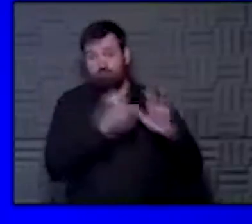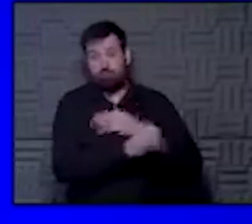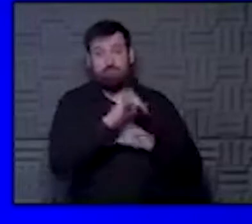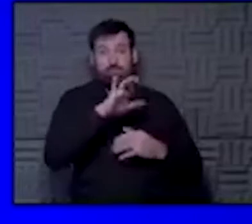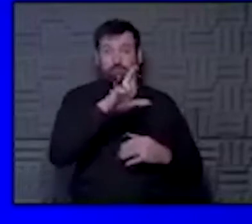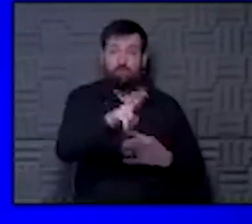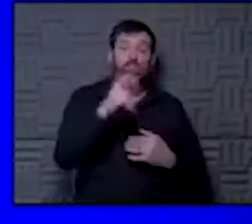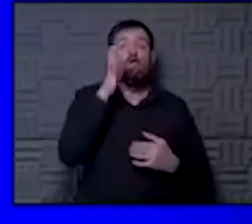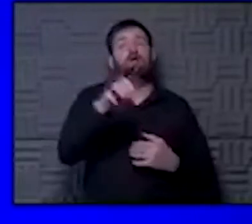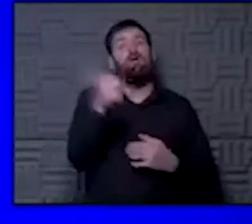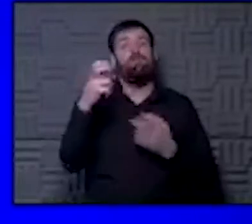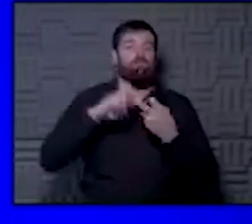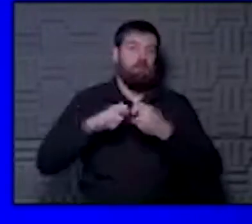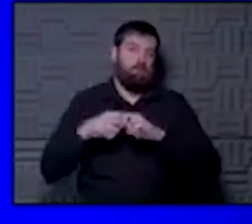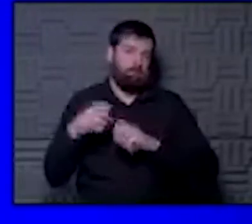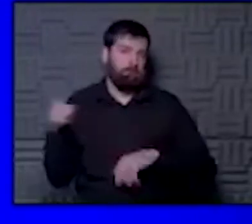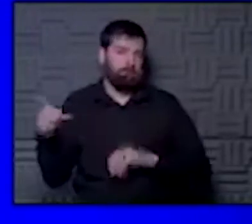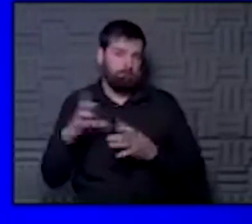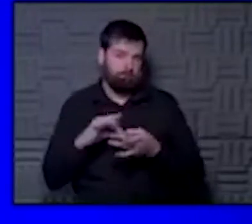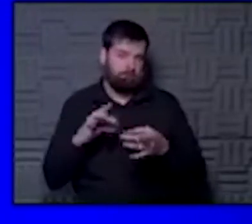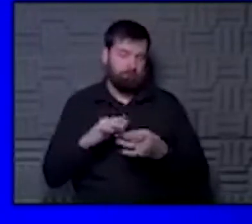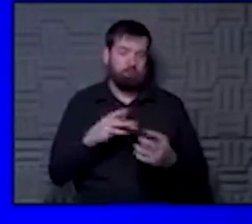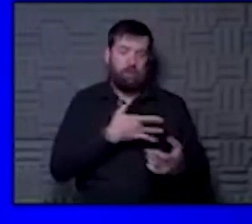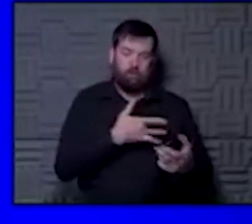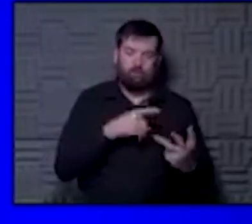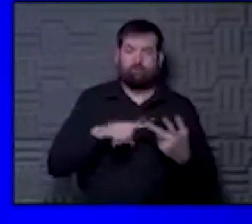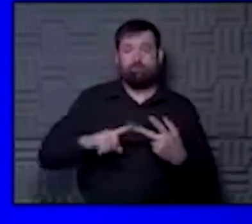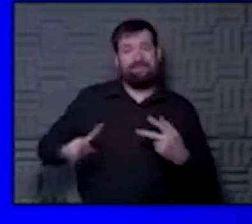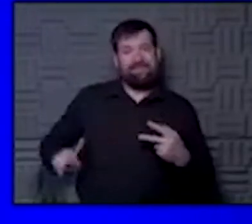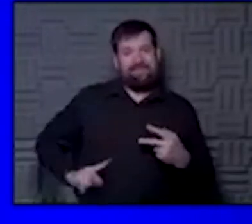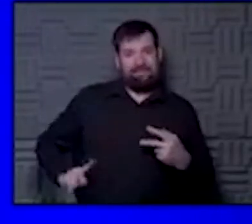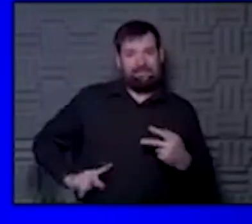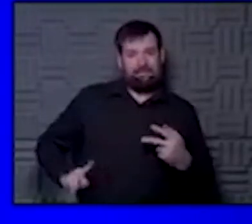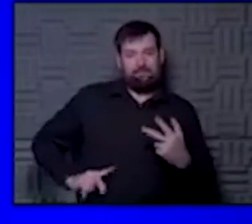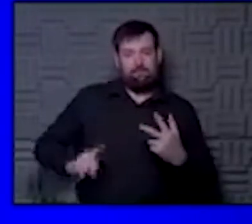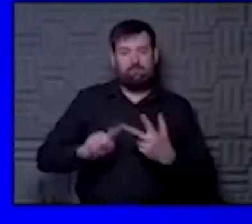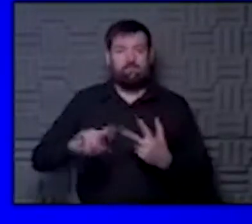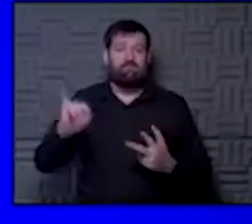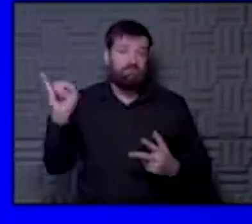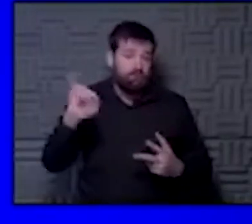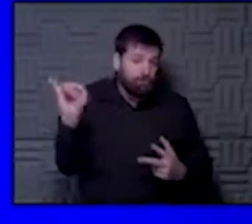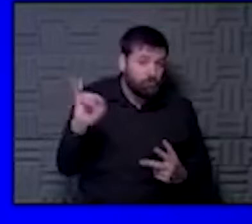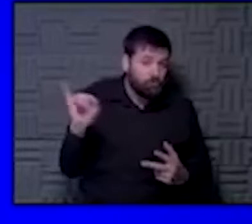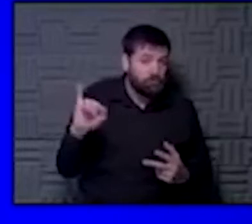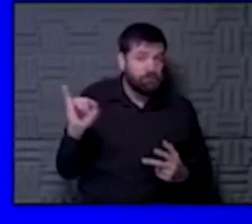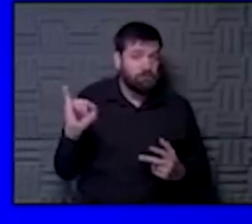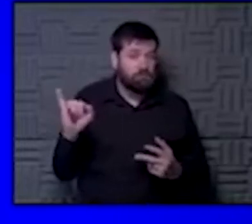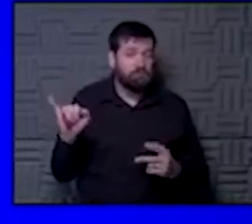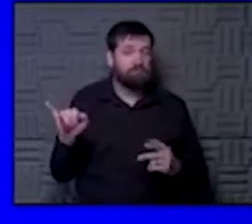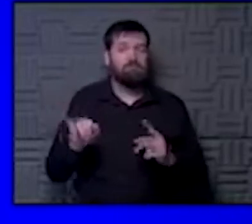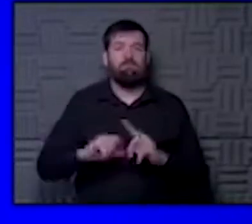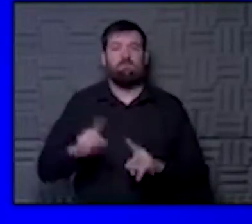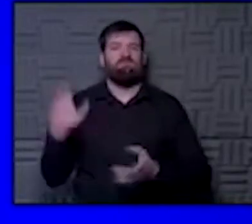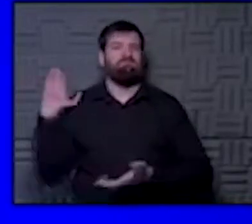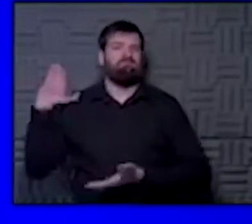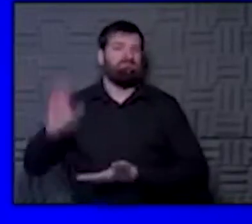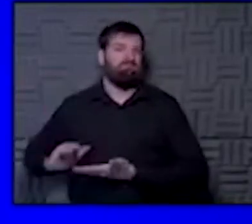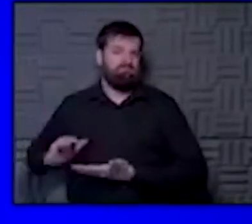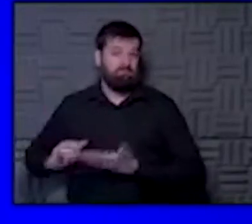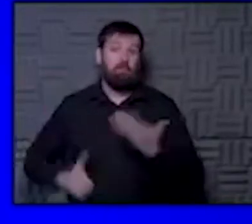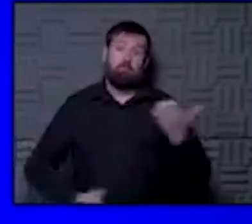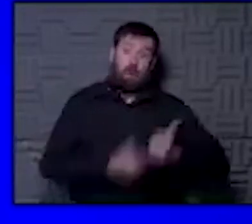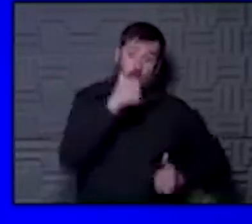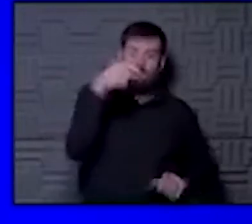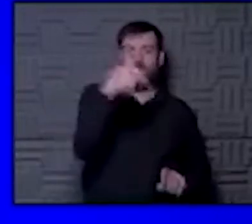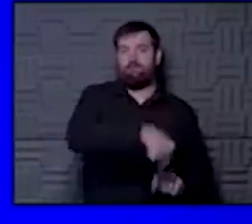other problems, such as you mentioned, heart or kidney or infections, but that is a minority, and the majority is